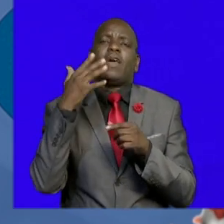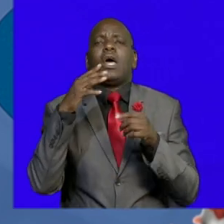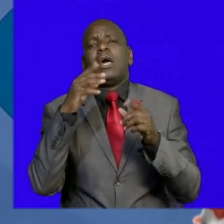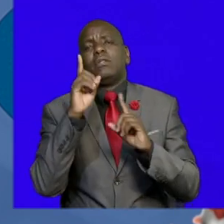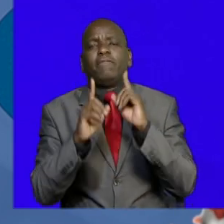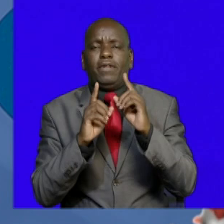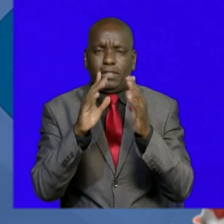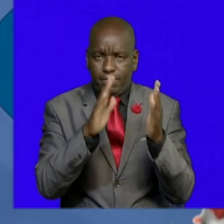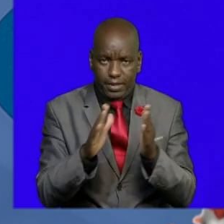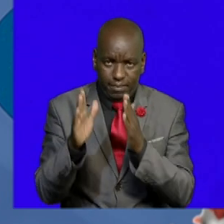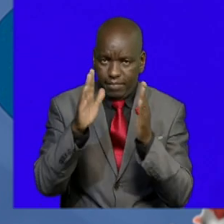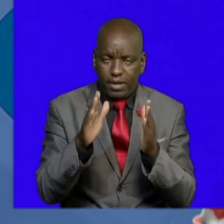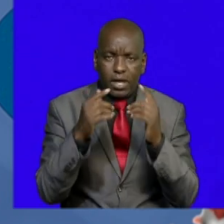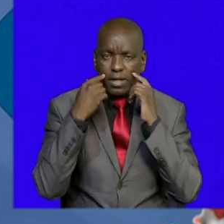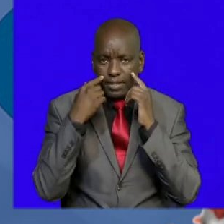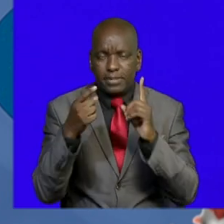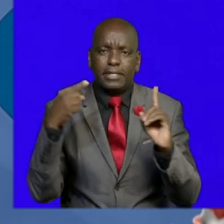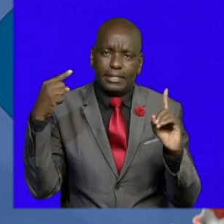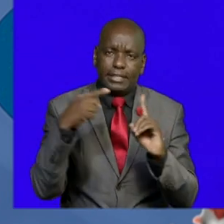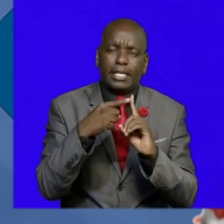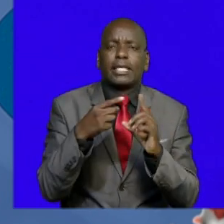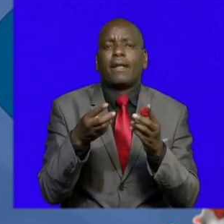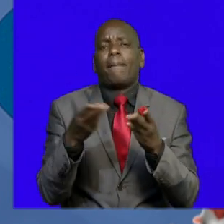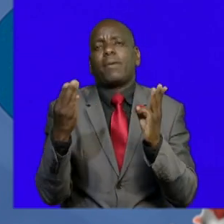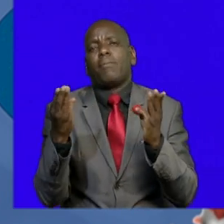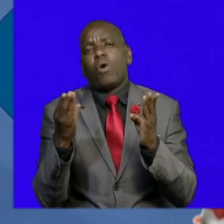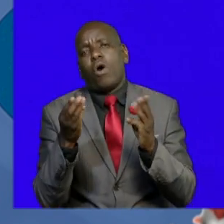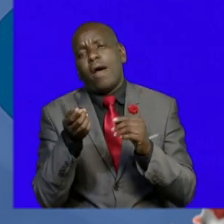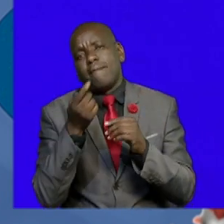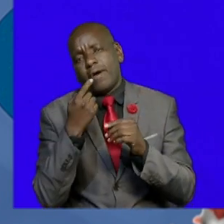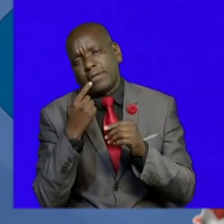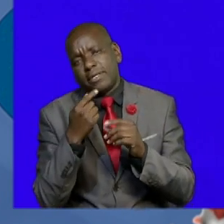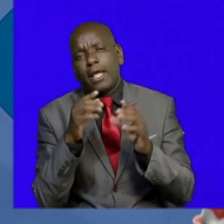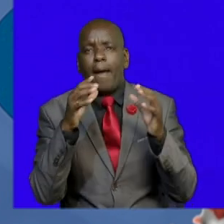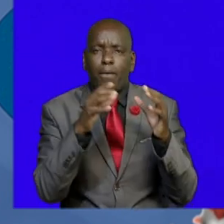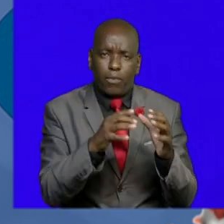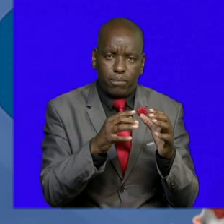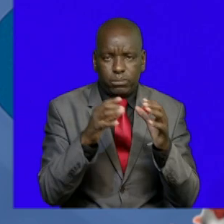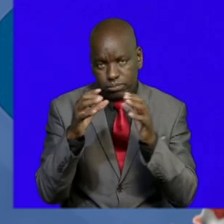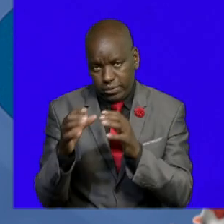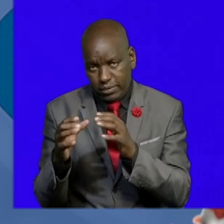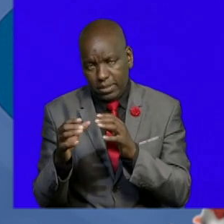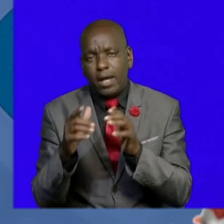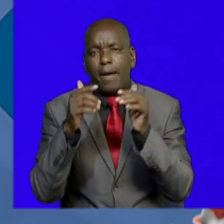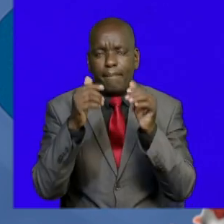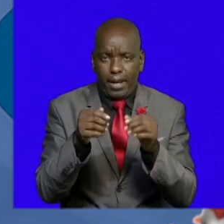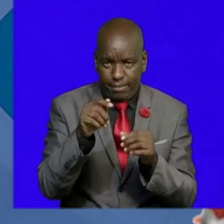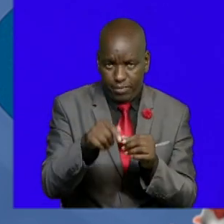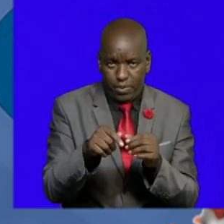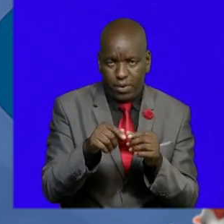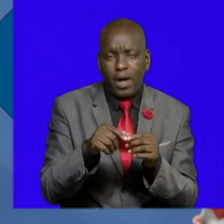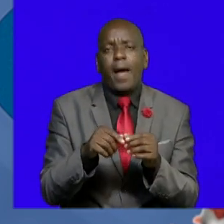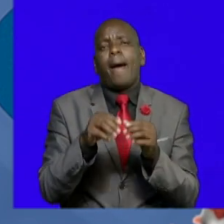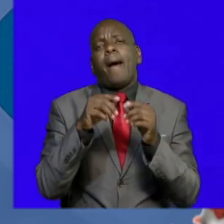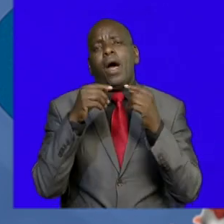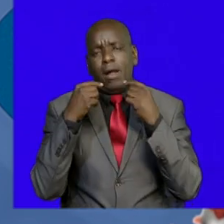strategic area looks at target populations for vaccines and how groups will be prioritized.